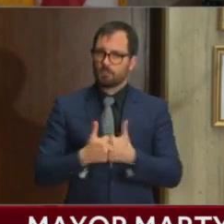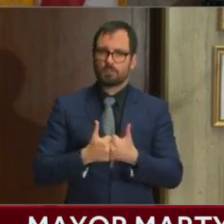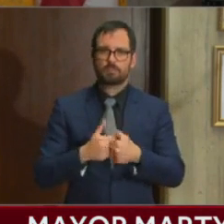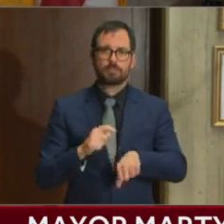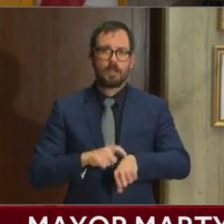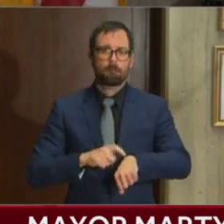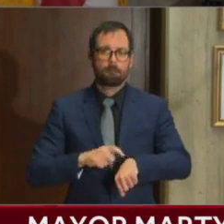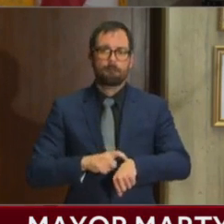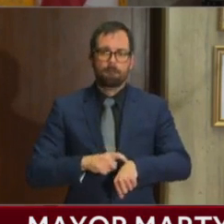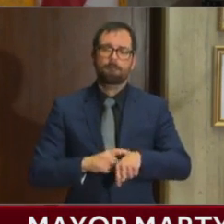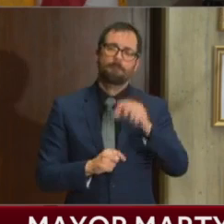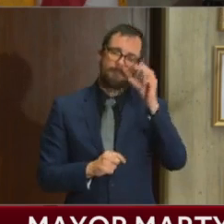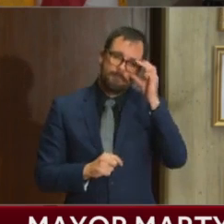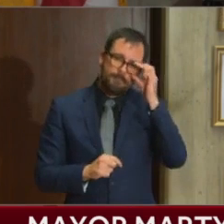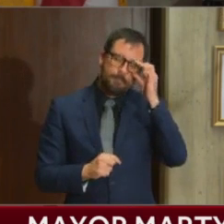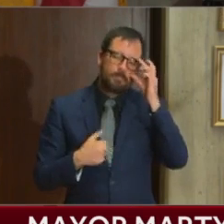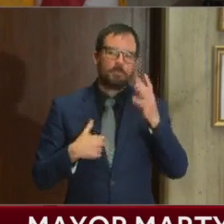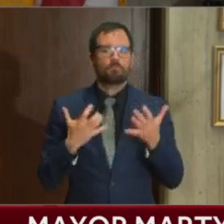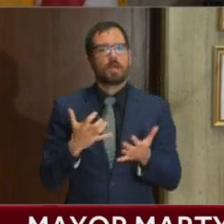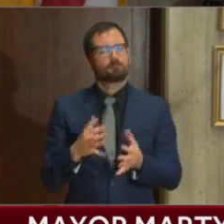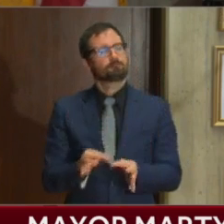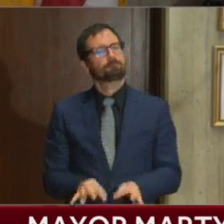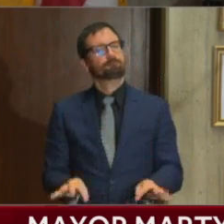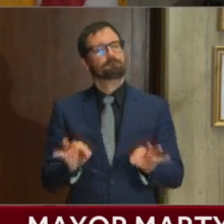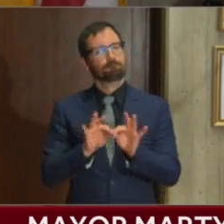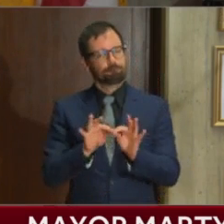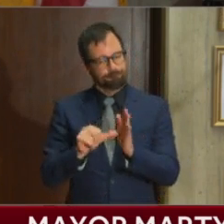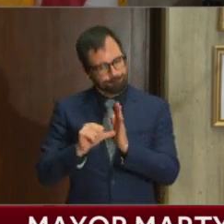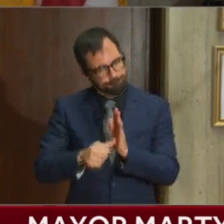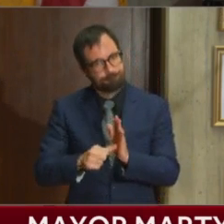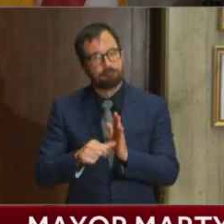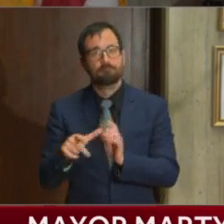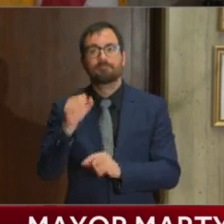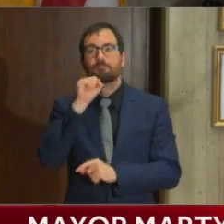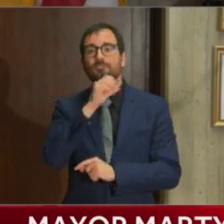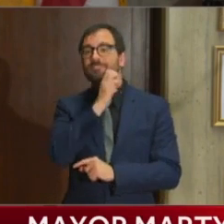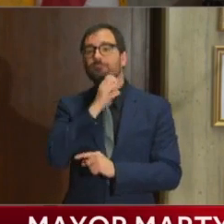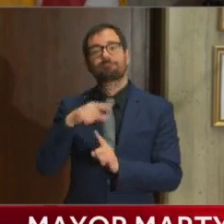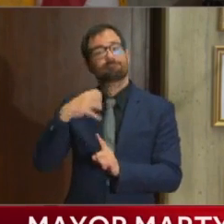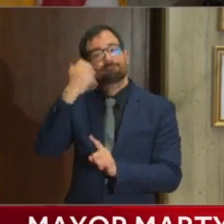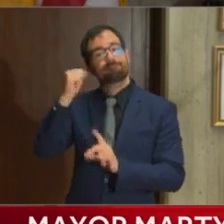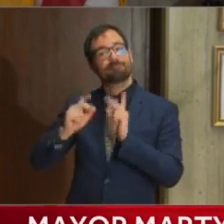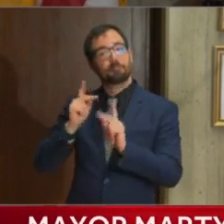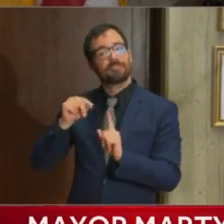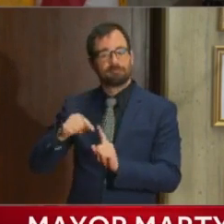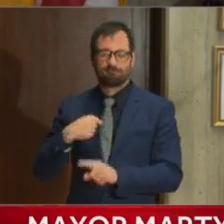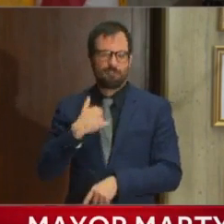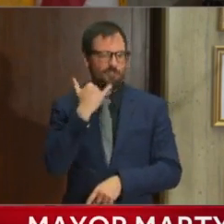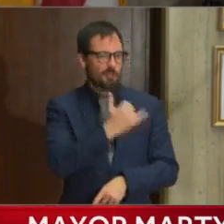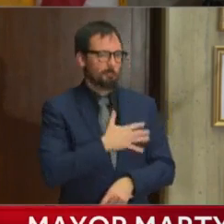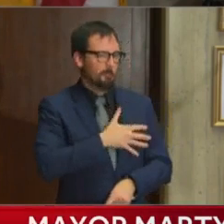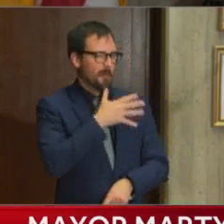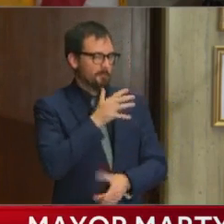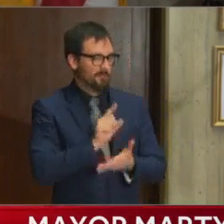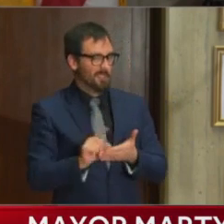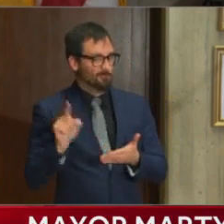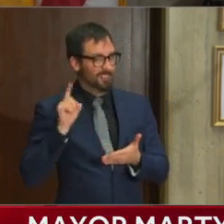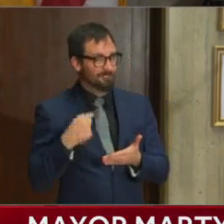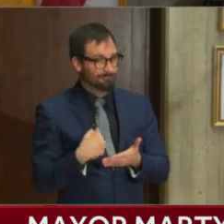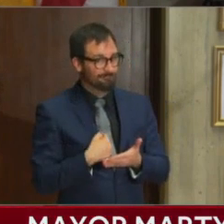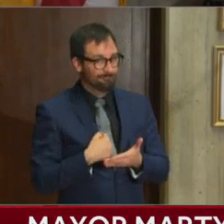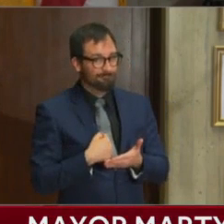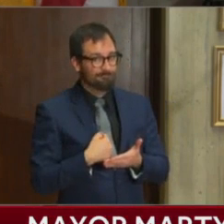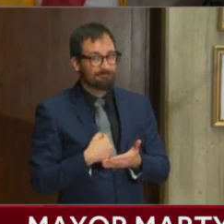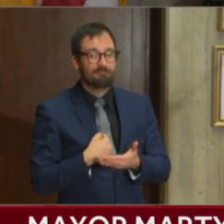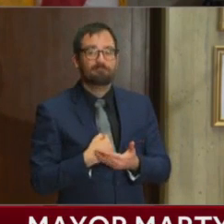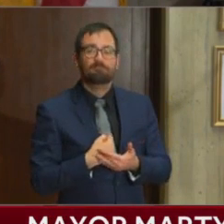clear, and I want you to be very careful. This is serious. You have to wash your hands throughout the day, use hand sanitizer. No hugs